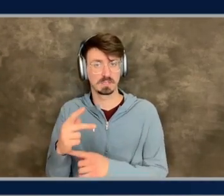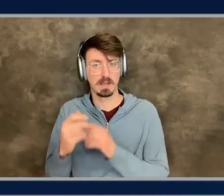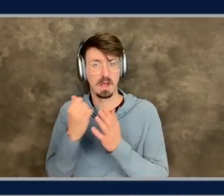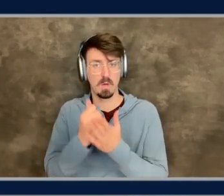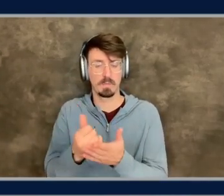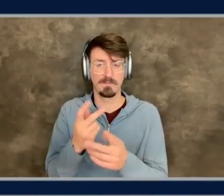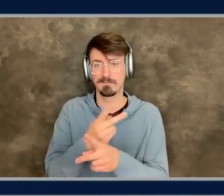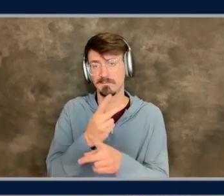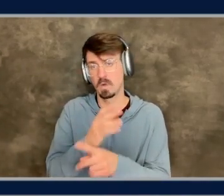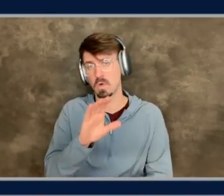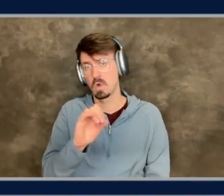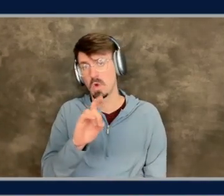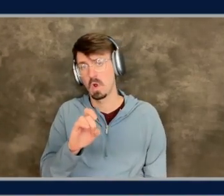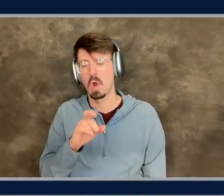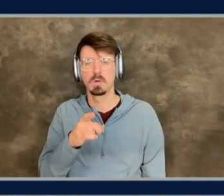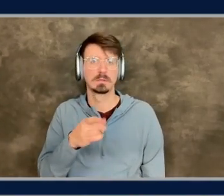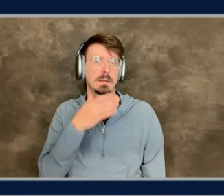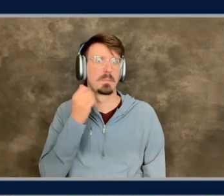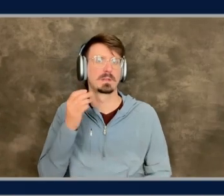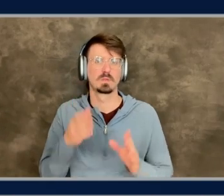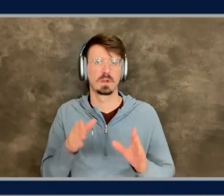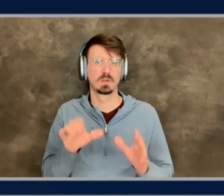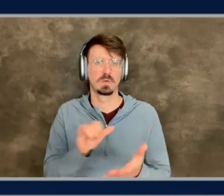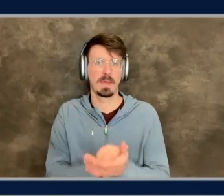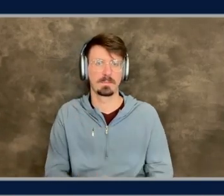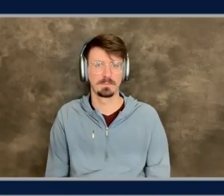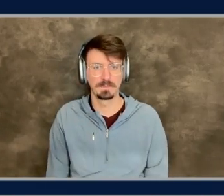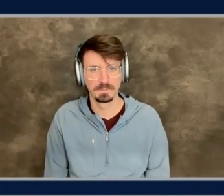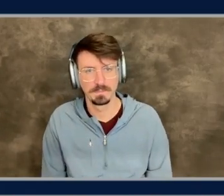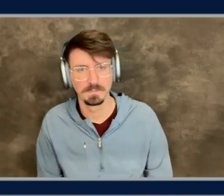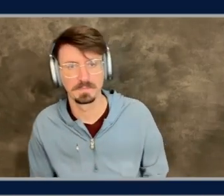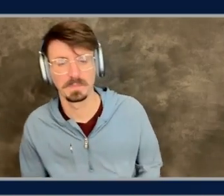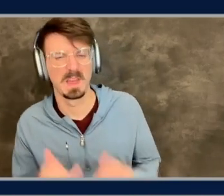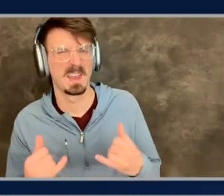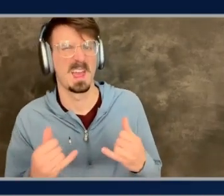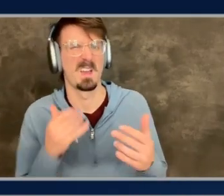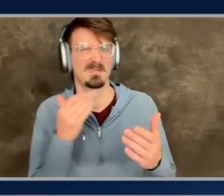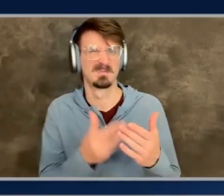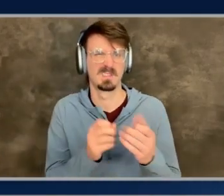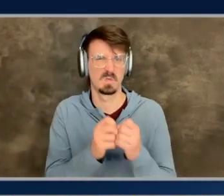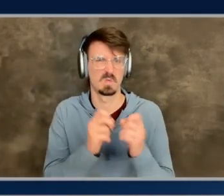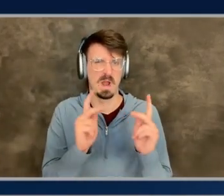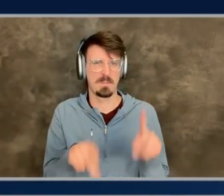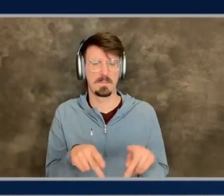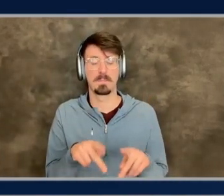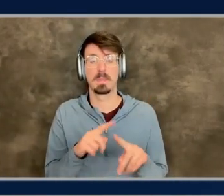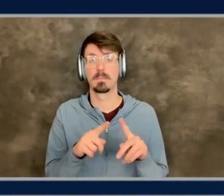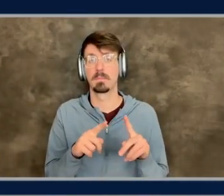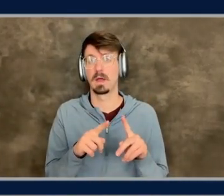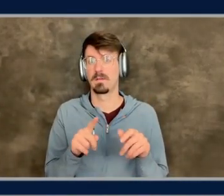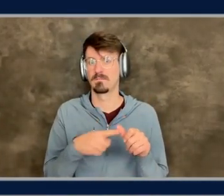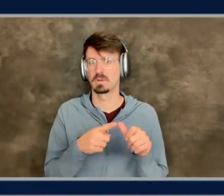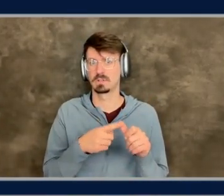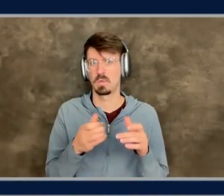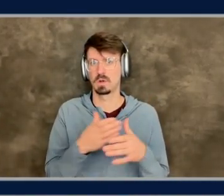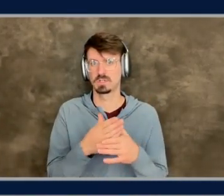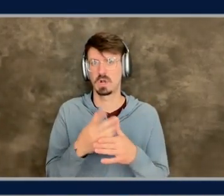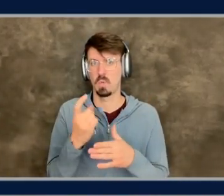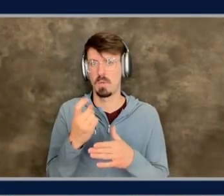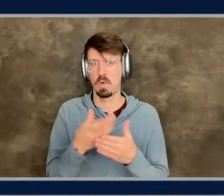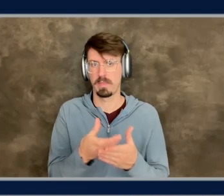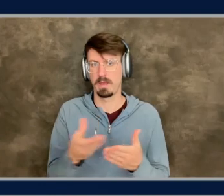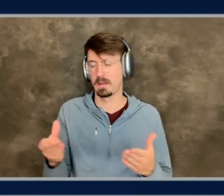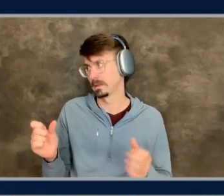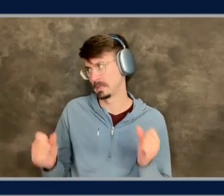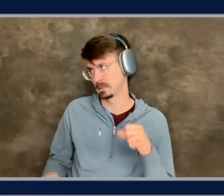is kind of the way to do it. Okay, Tiffany, we're gonna have to wrap up slowly. But Yeah. I want us to share one more thing. Yes. One more cool thing. Not